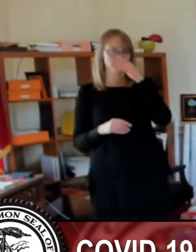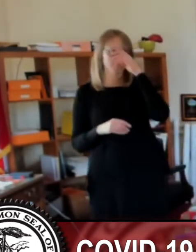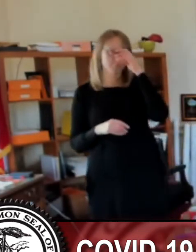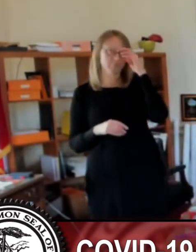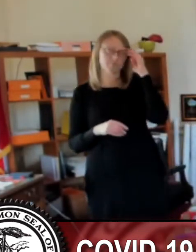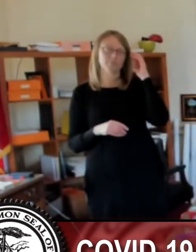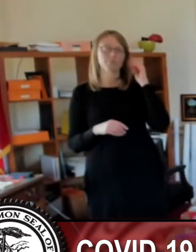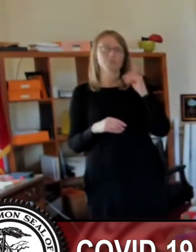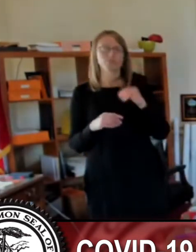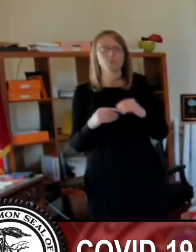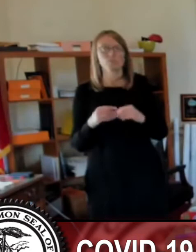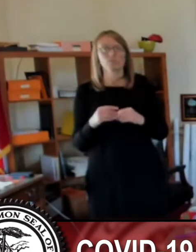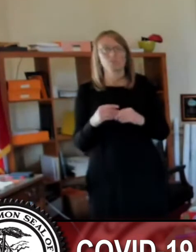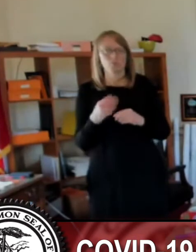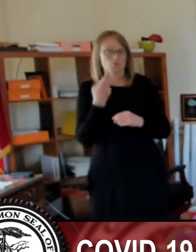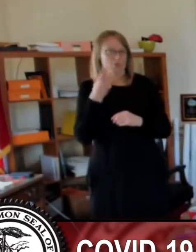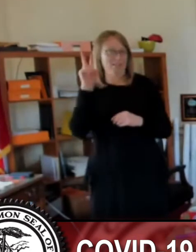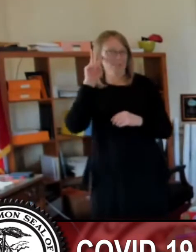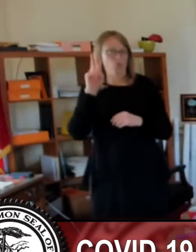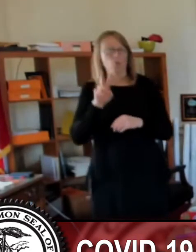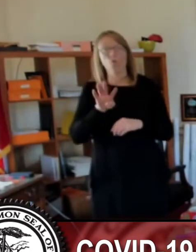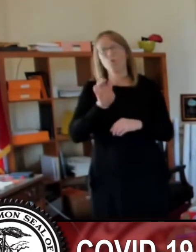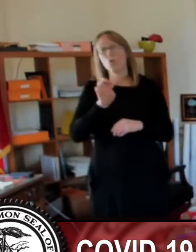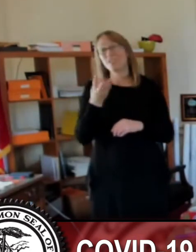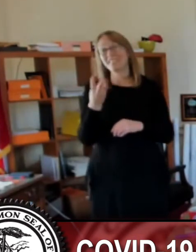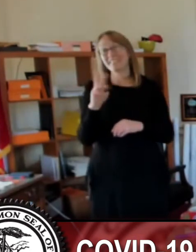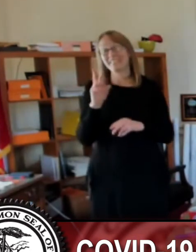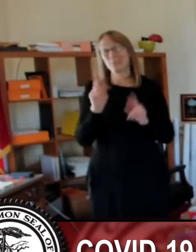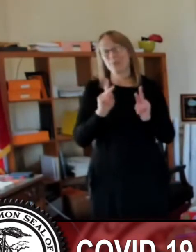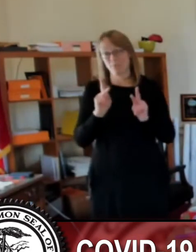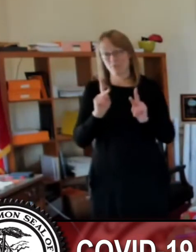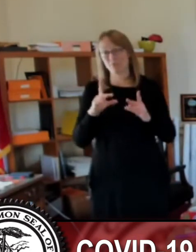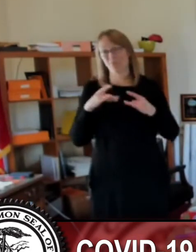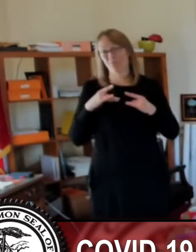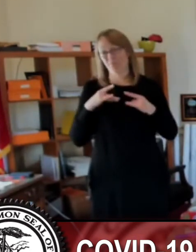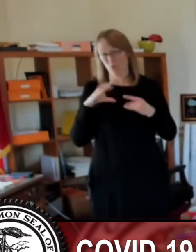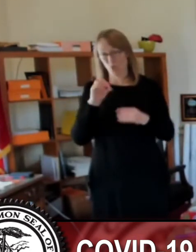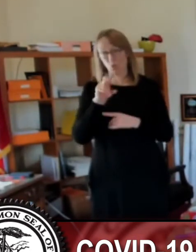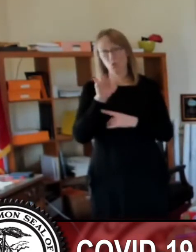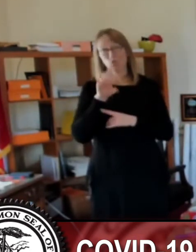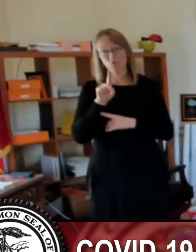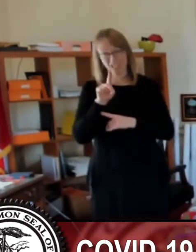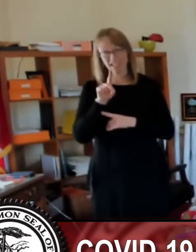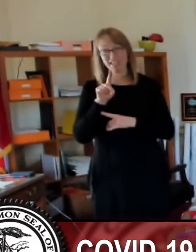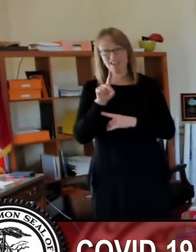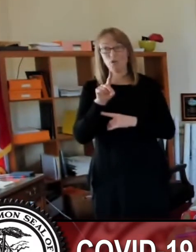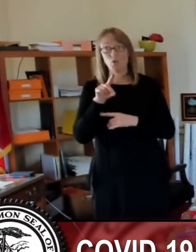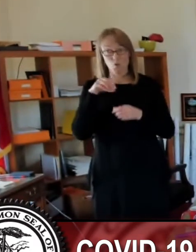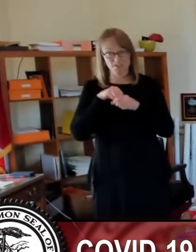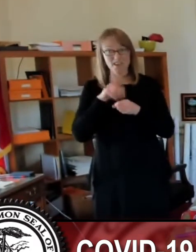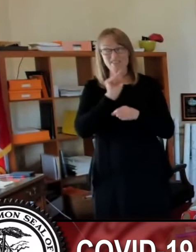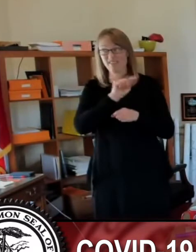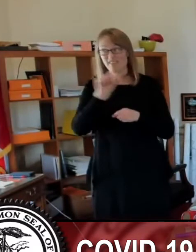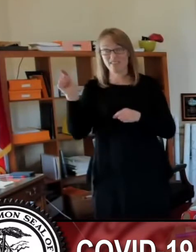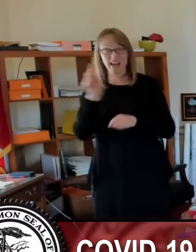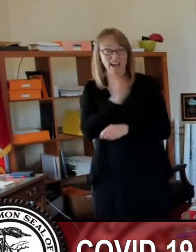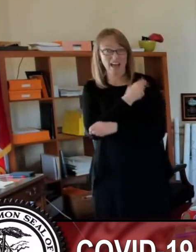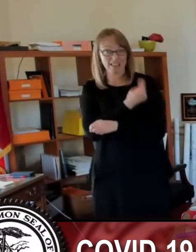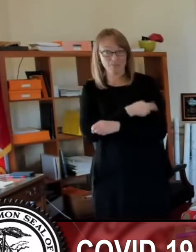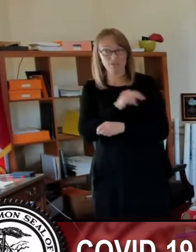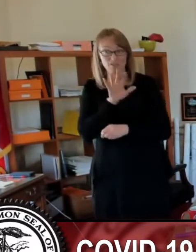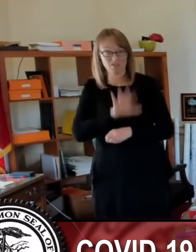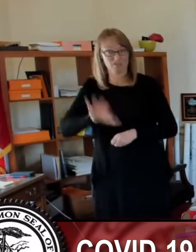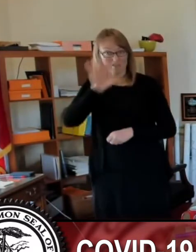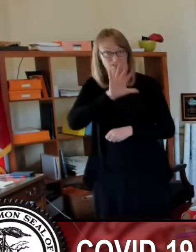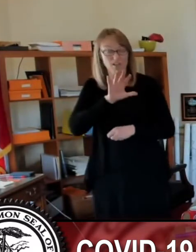hospital numbers are 2 days old. There were 416 people COVID positive in our hospitals in the region, along with another